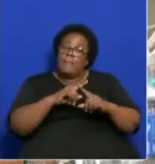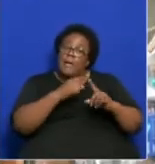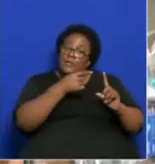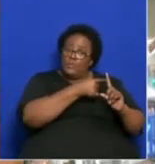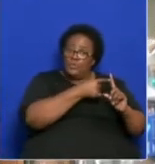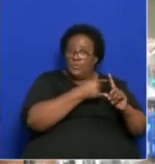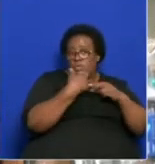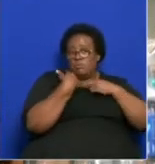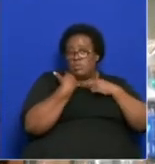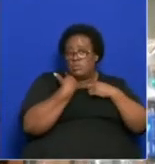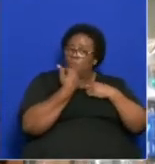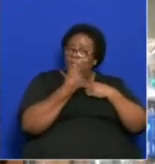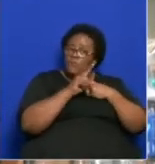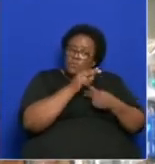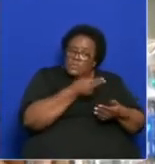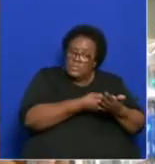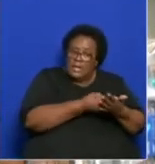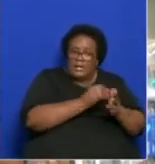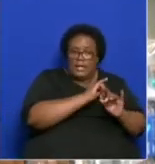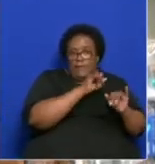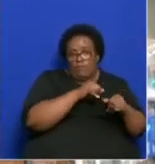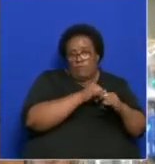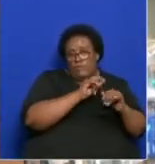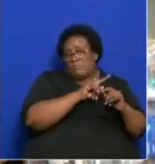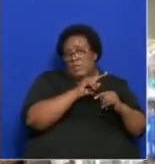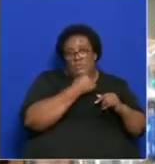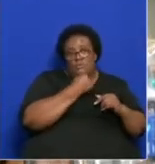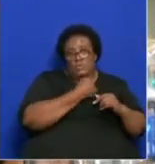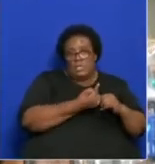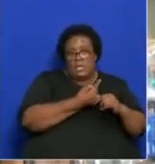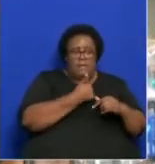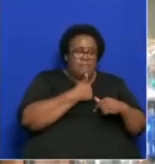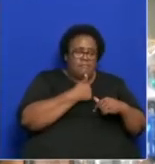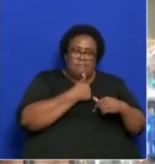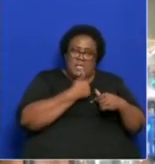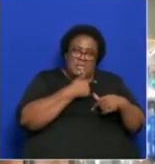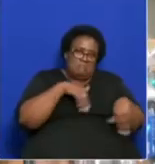say that you didn't sign them if you did not, but if you did sign